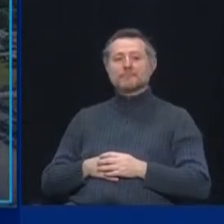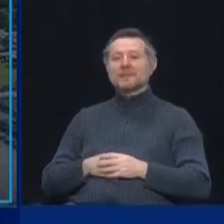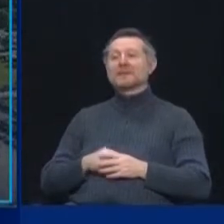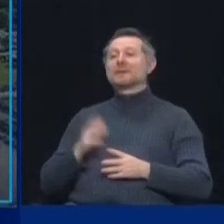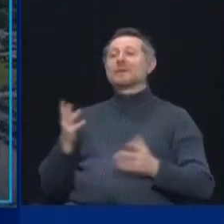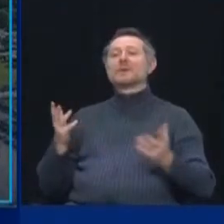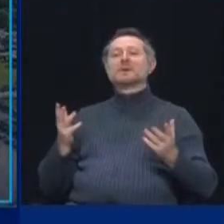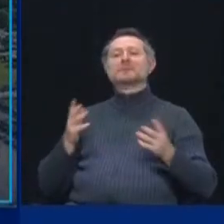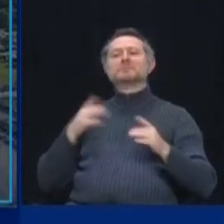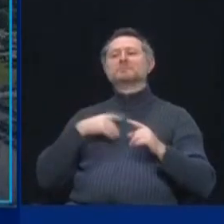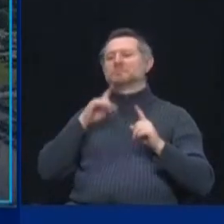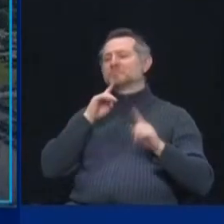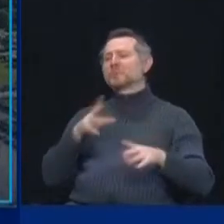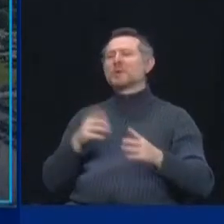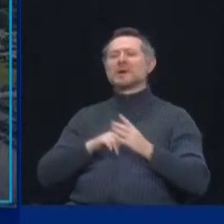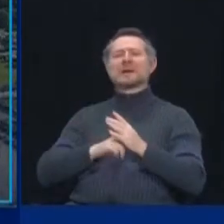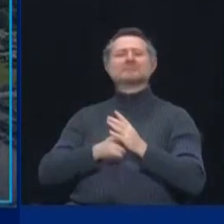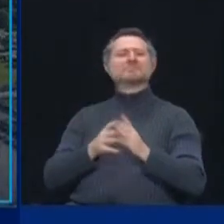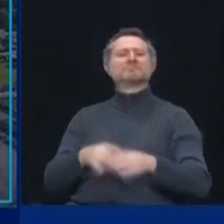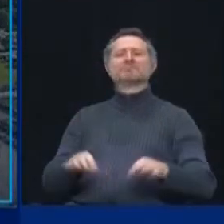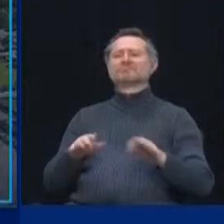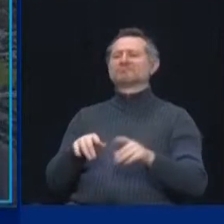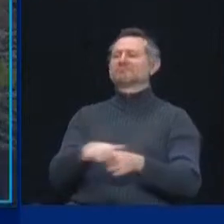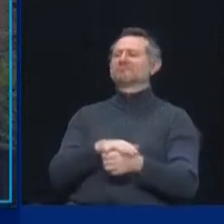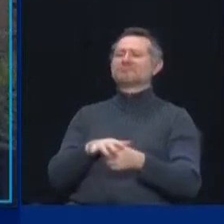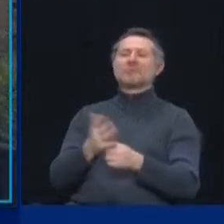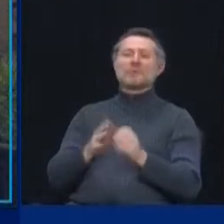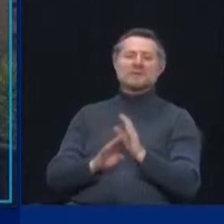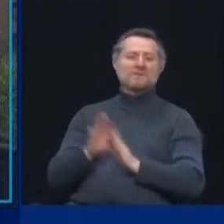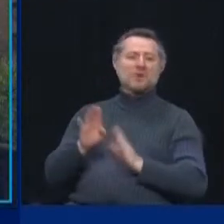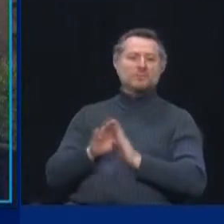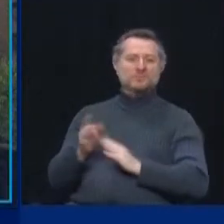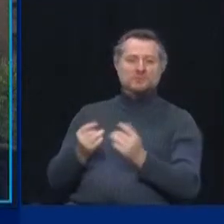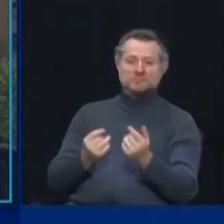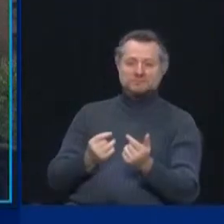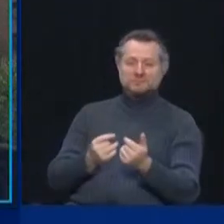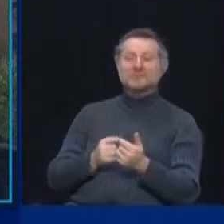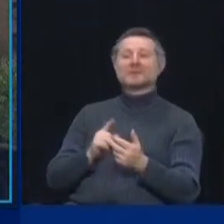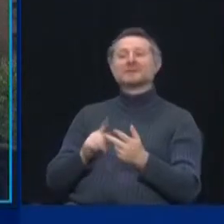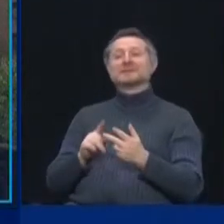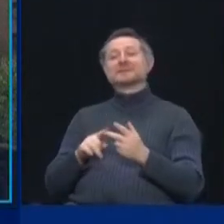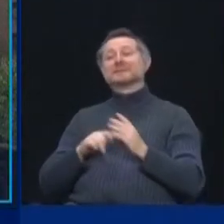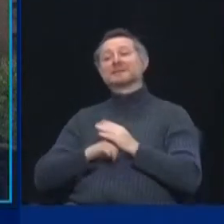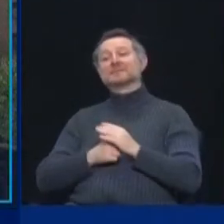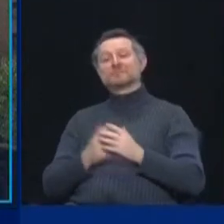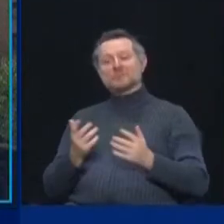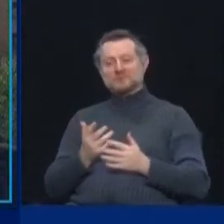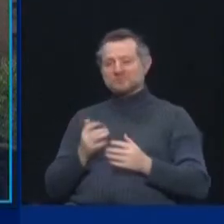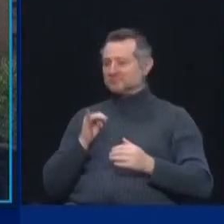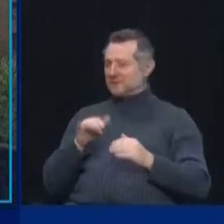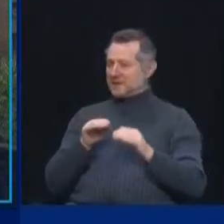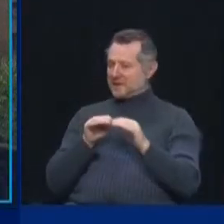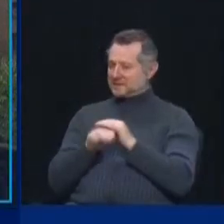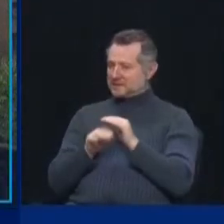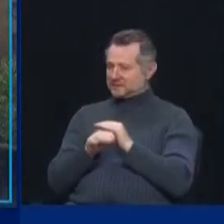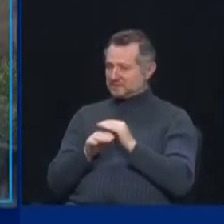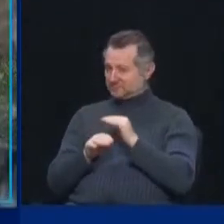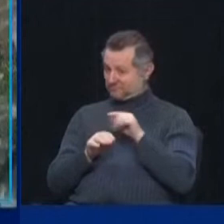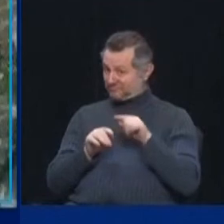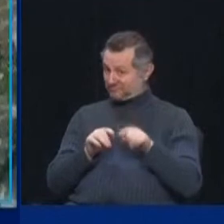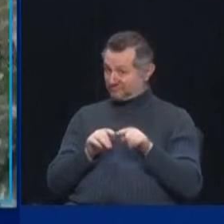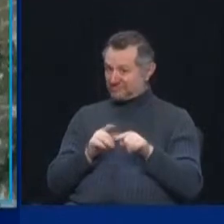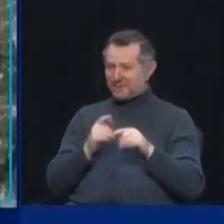key to an area's development? The key is access and access to mass